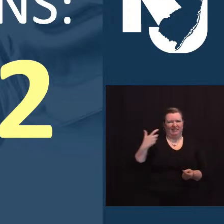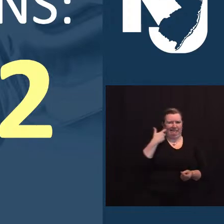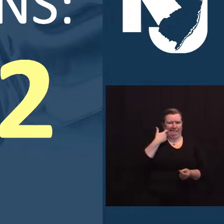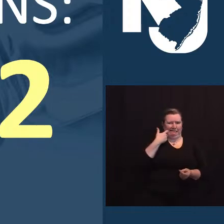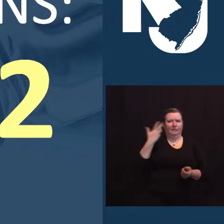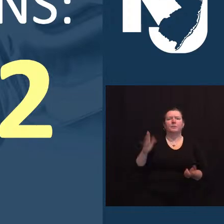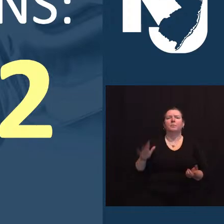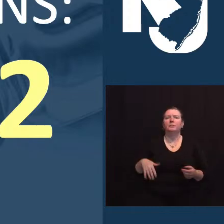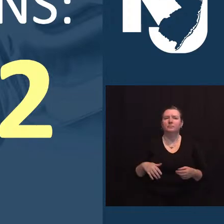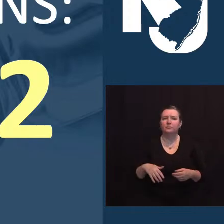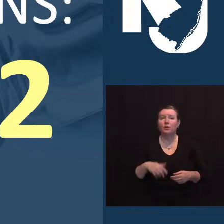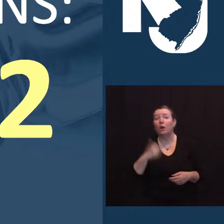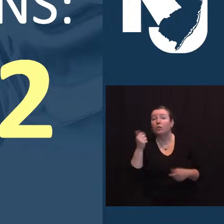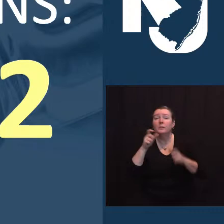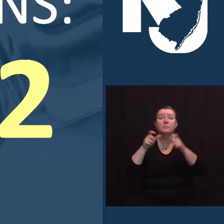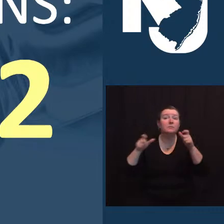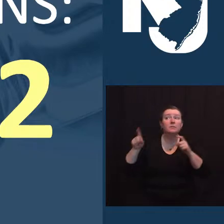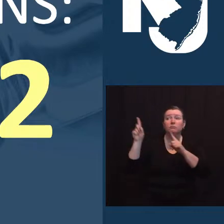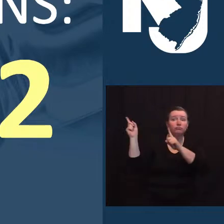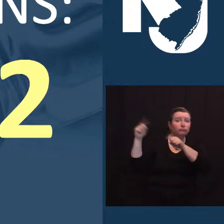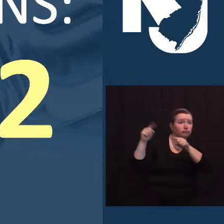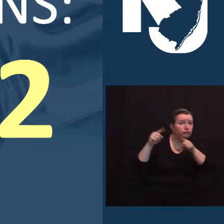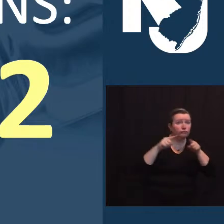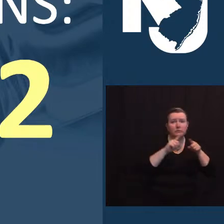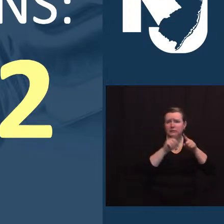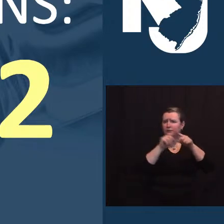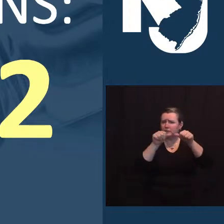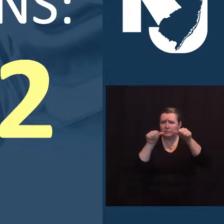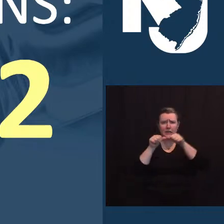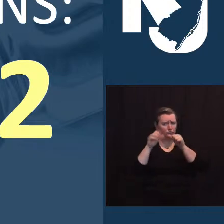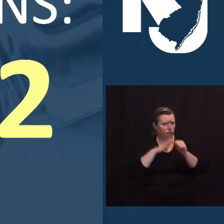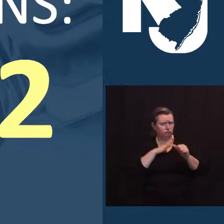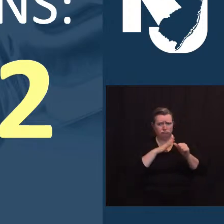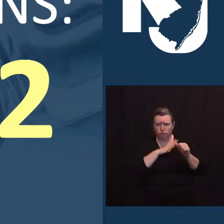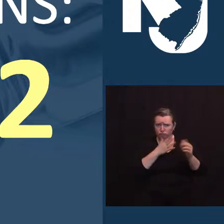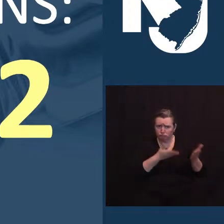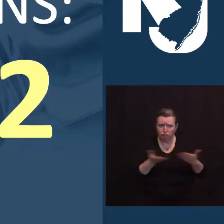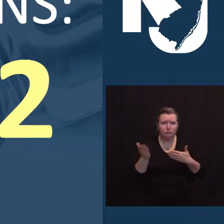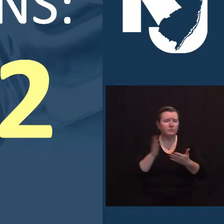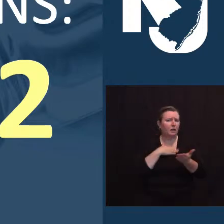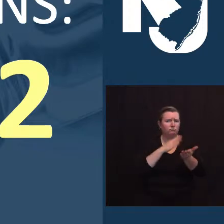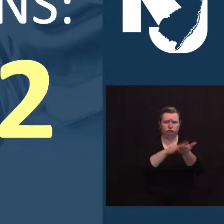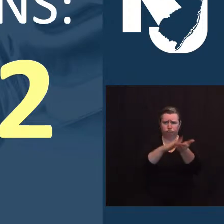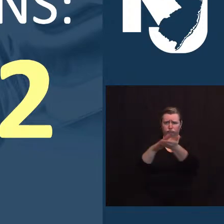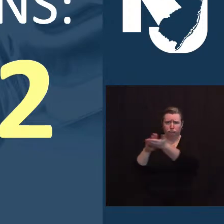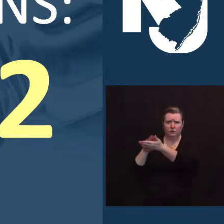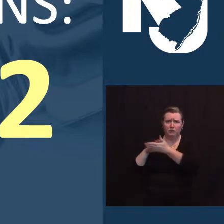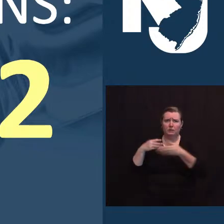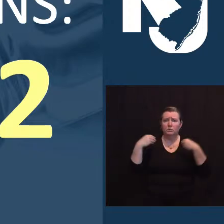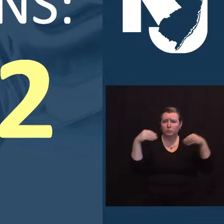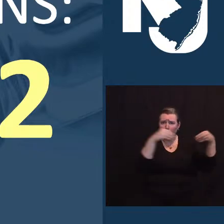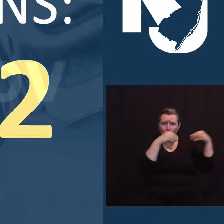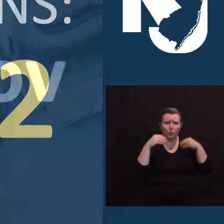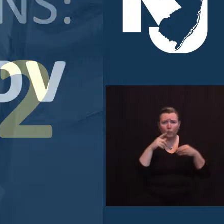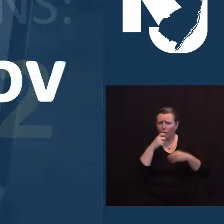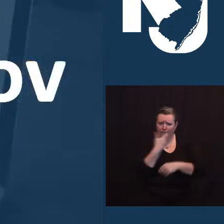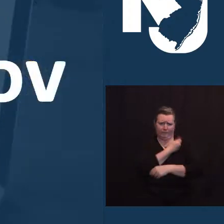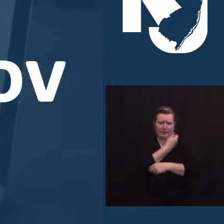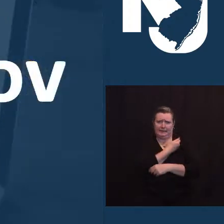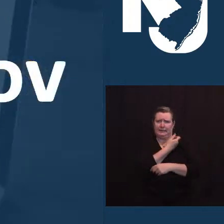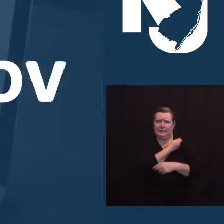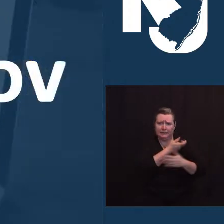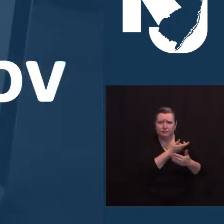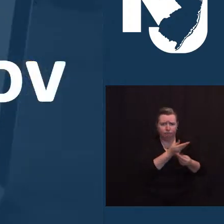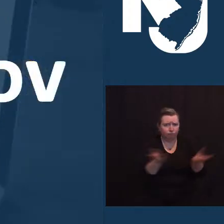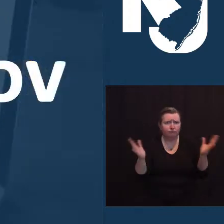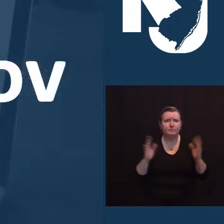other points of distribution statewide, but I do want to give a shout out to our pharmacy partners. We know, folks, there is